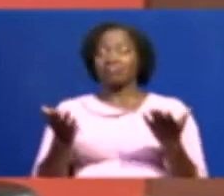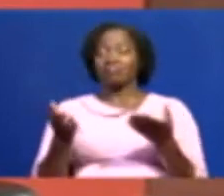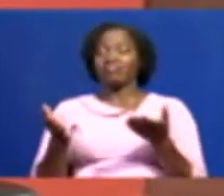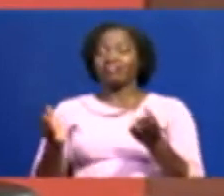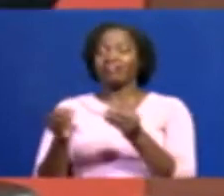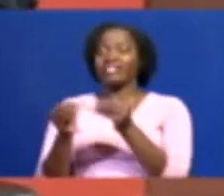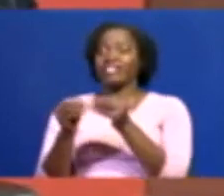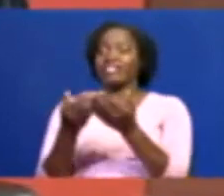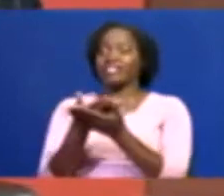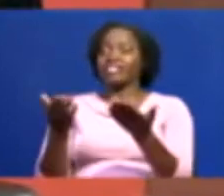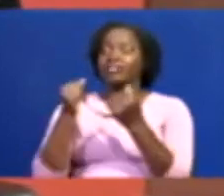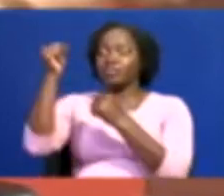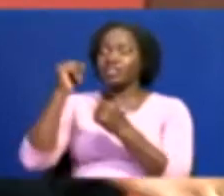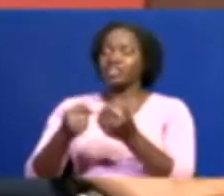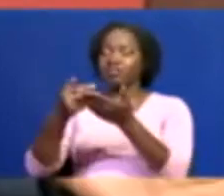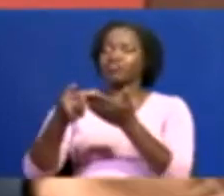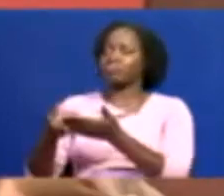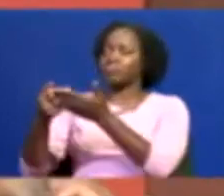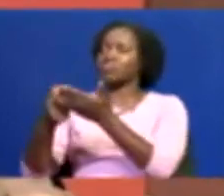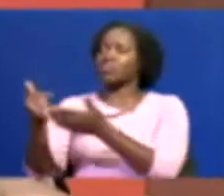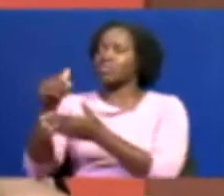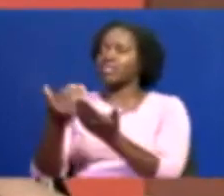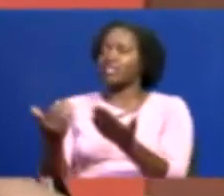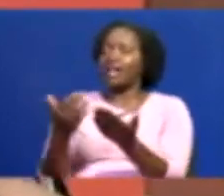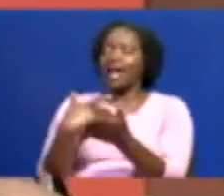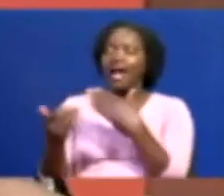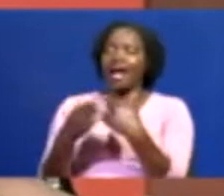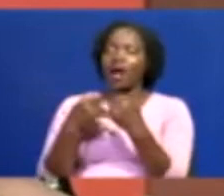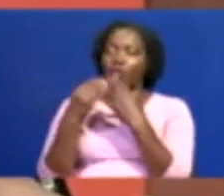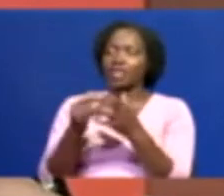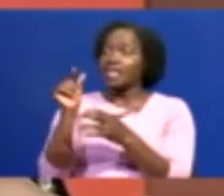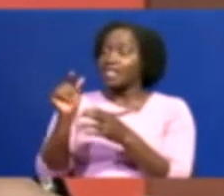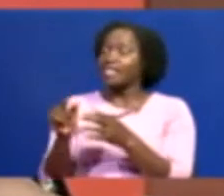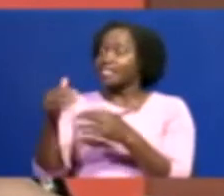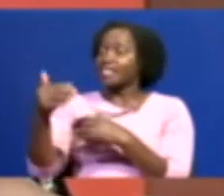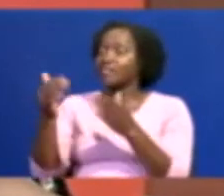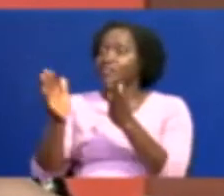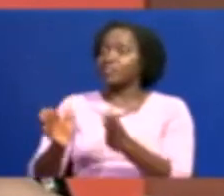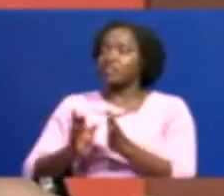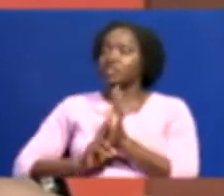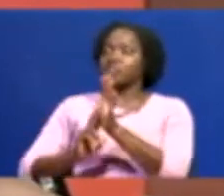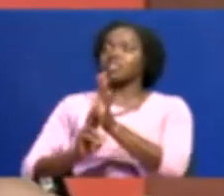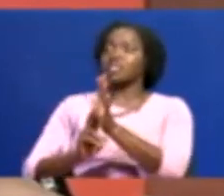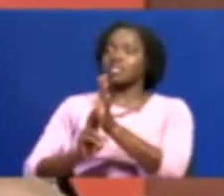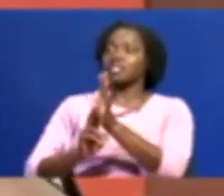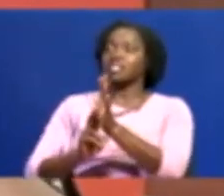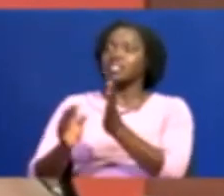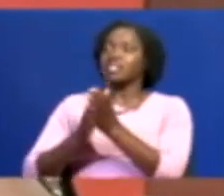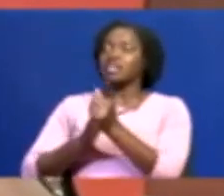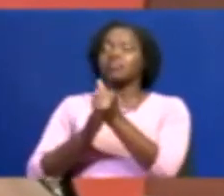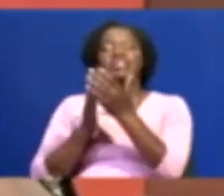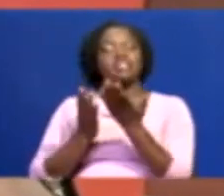gathering these politicians to negotiate for anything. Because each and every person is representing a particular party